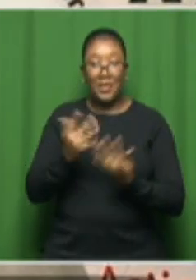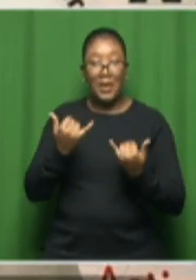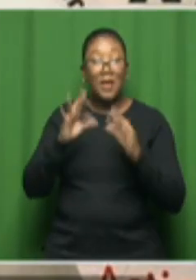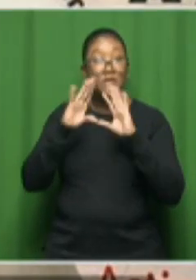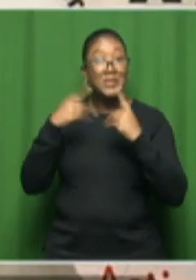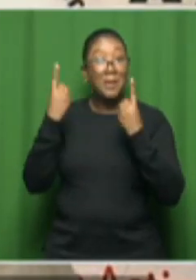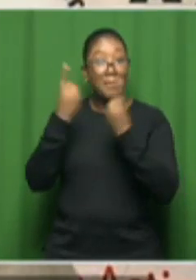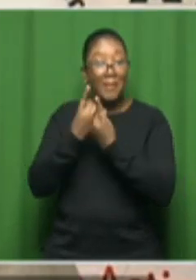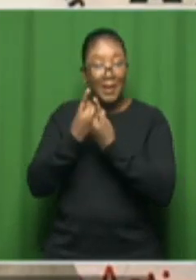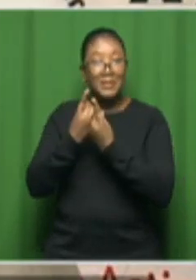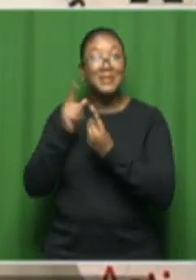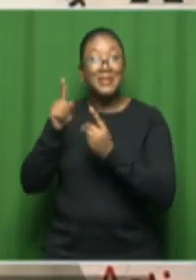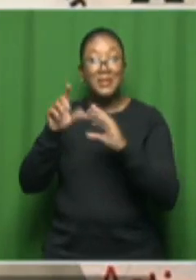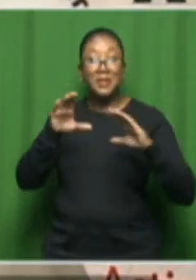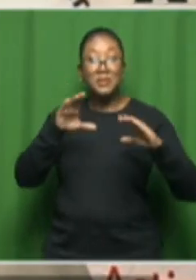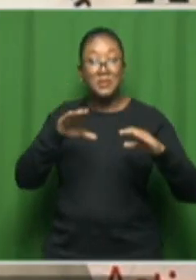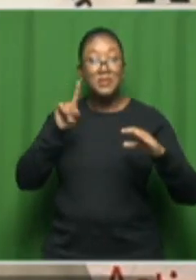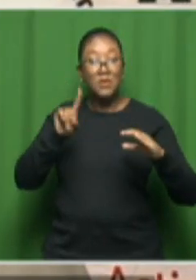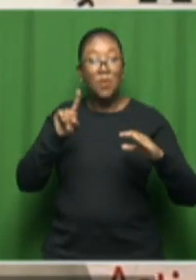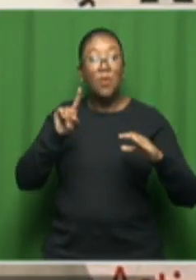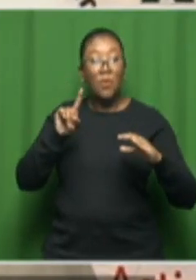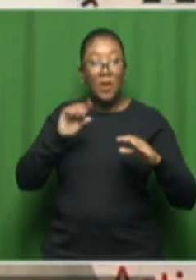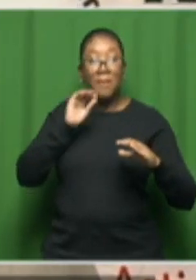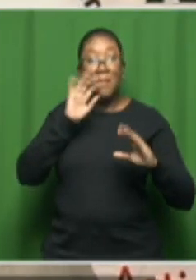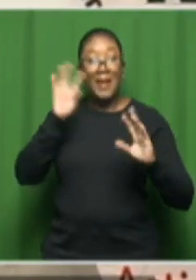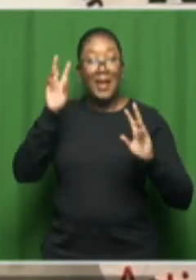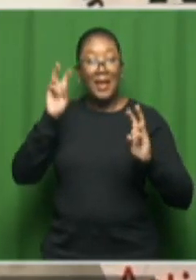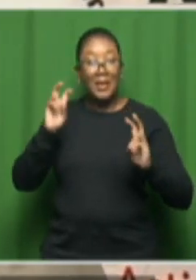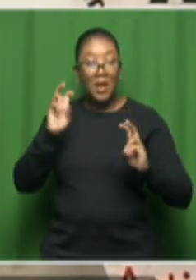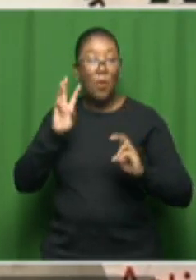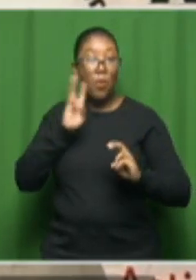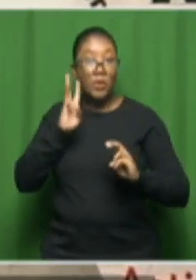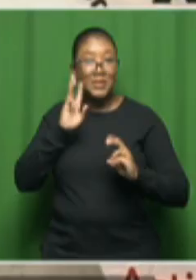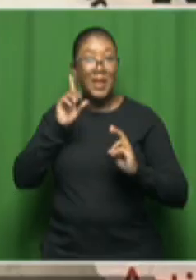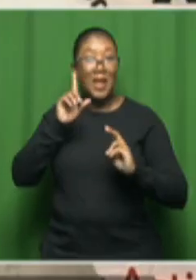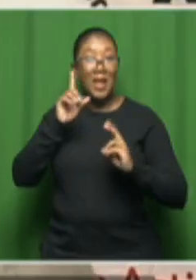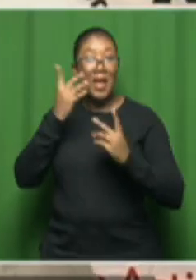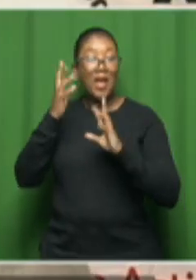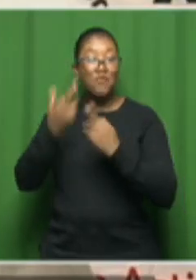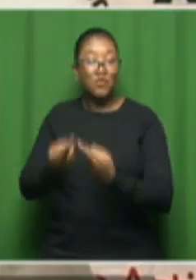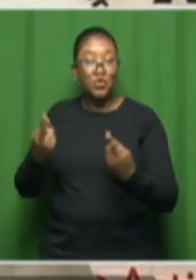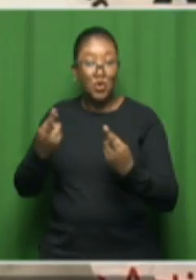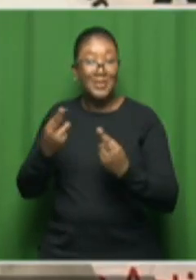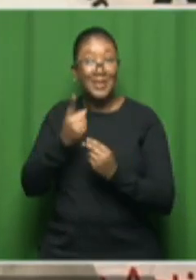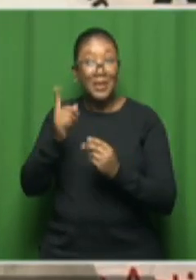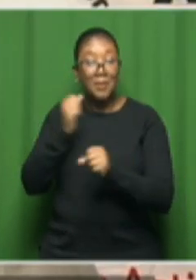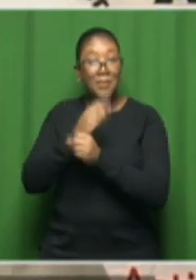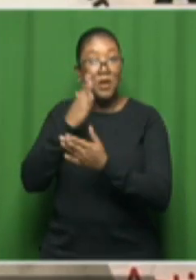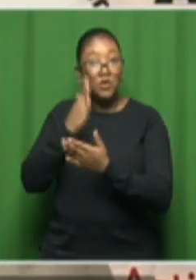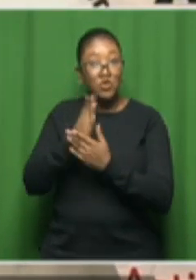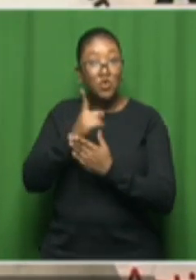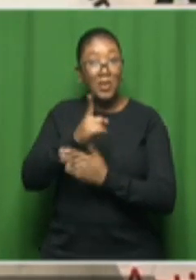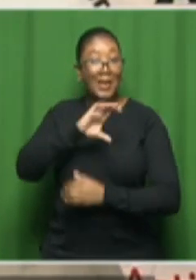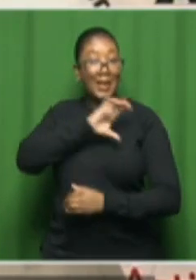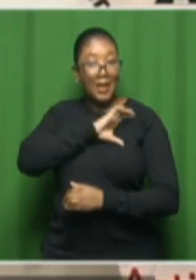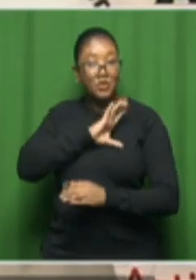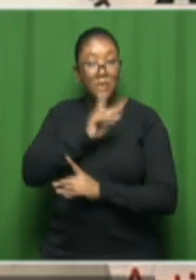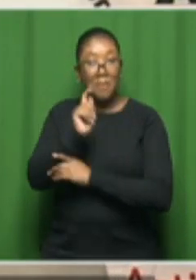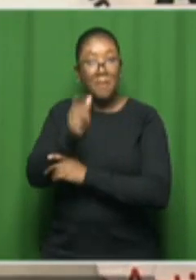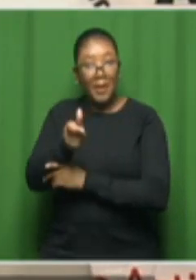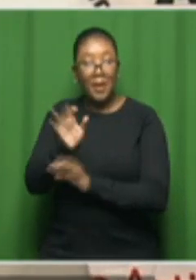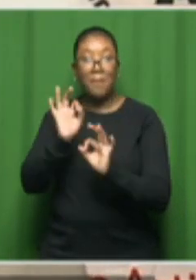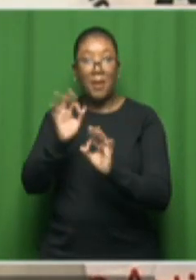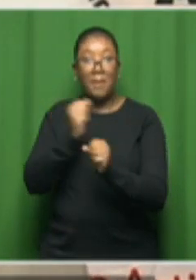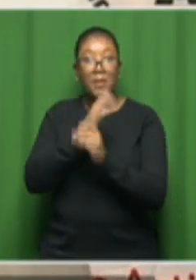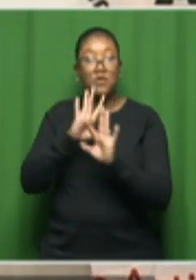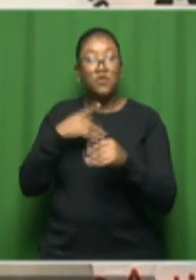of Mineral and Petroleum Resources need to ensure that retailers are recovering these costs while we actually looking